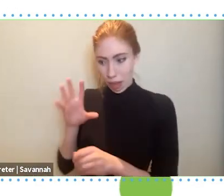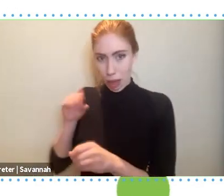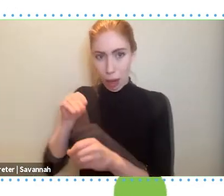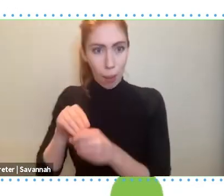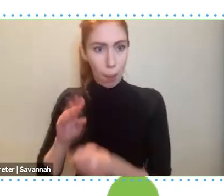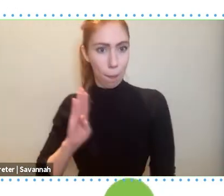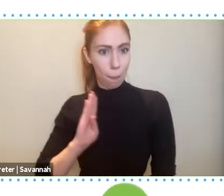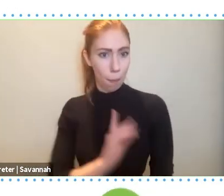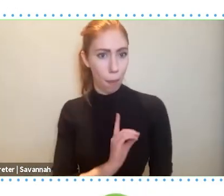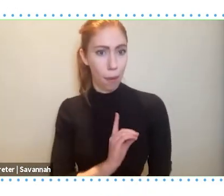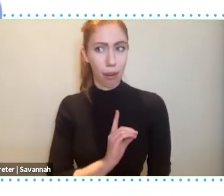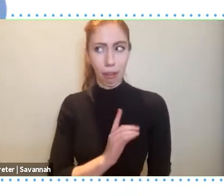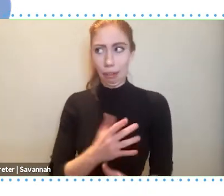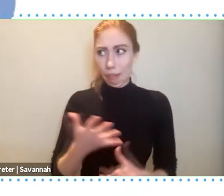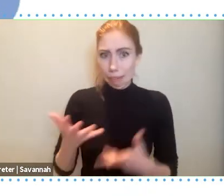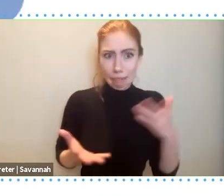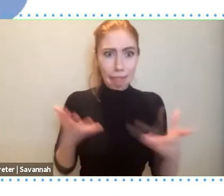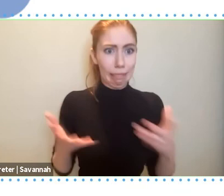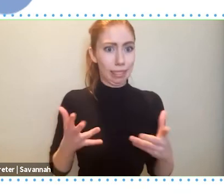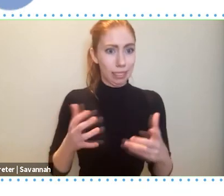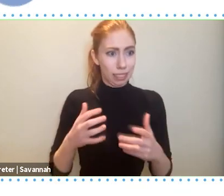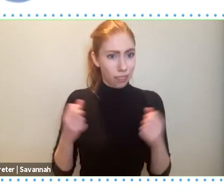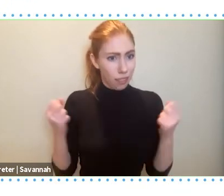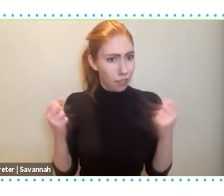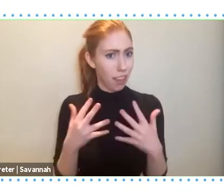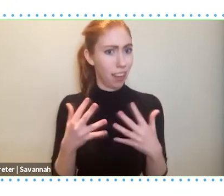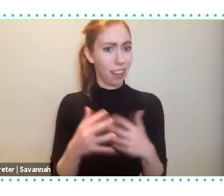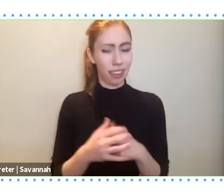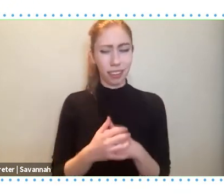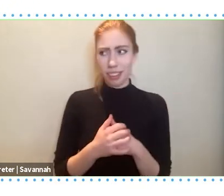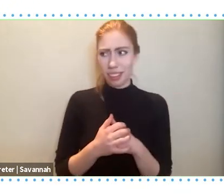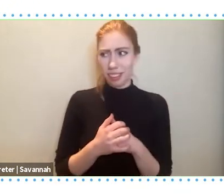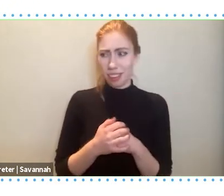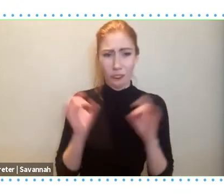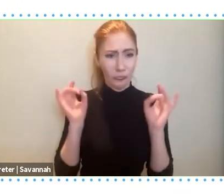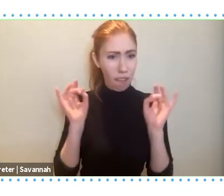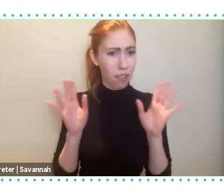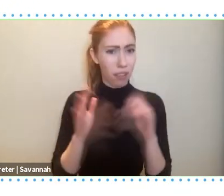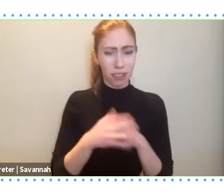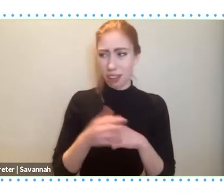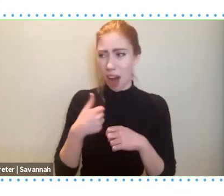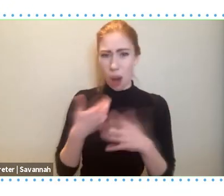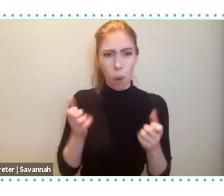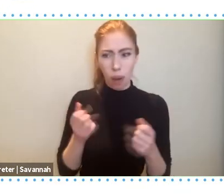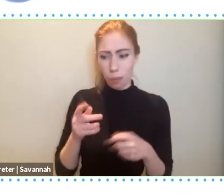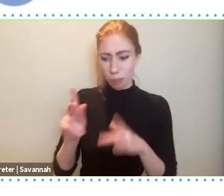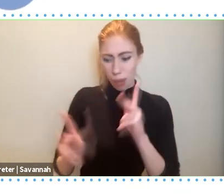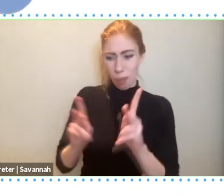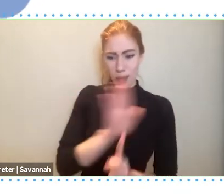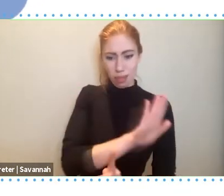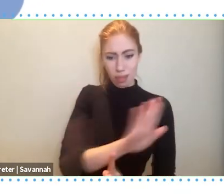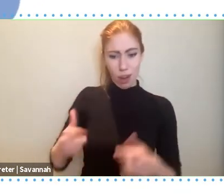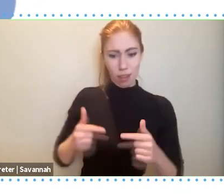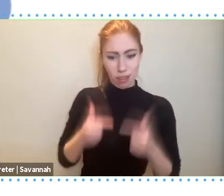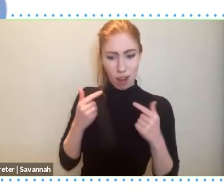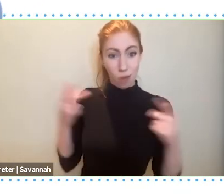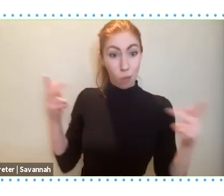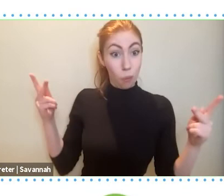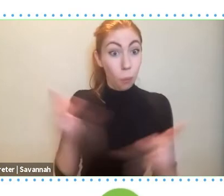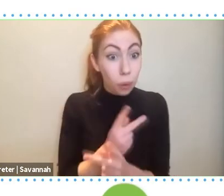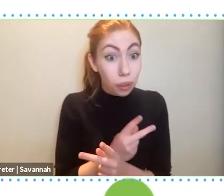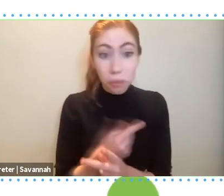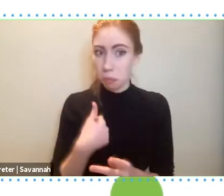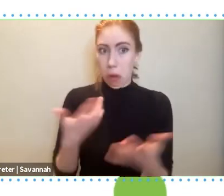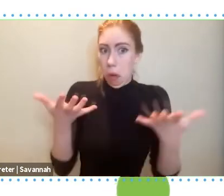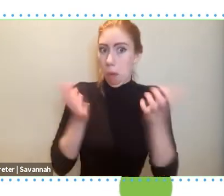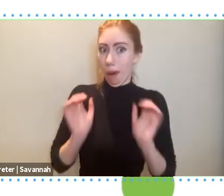life worse. It sounds like a terrible thing for me to be on their board right now. No, and thank you for that. And I think this is where you